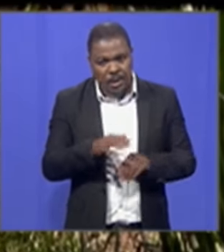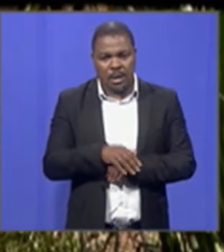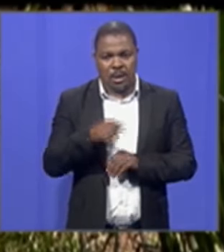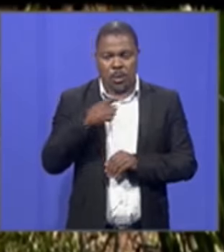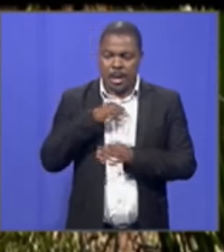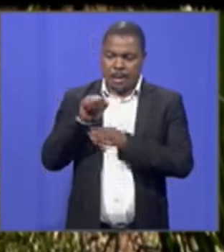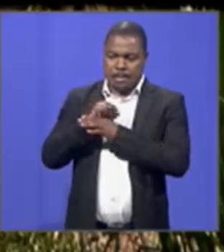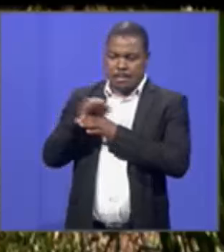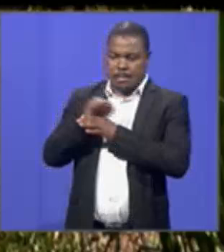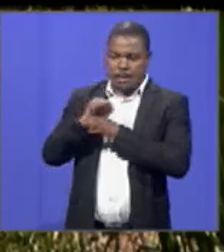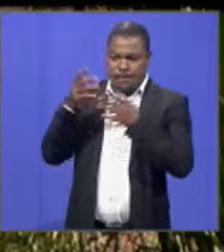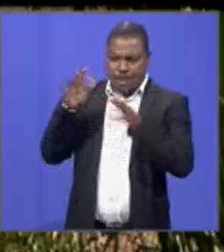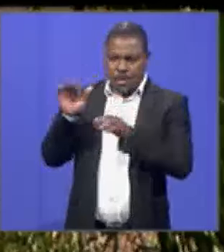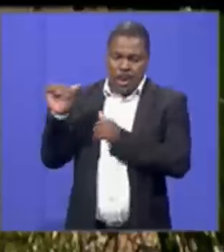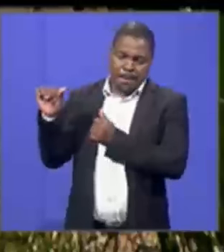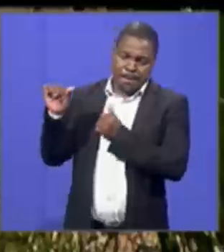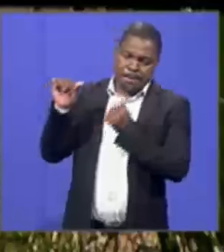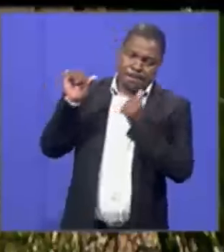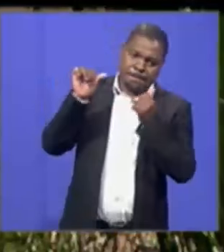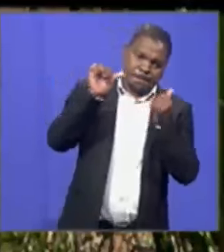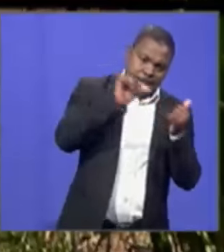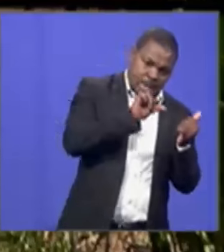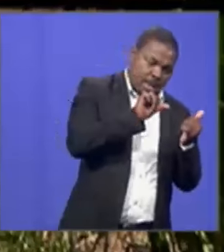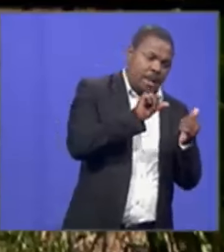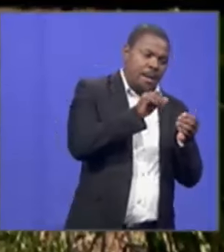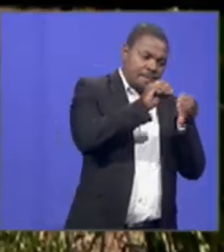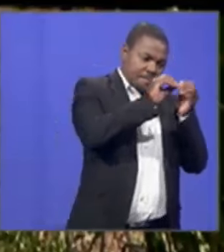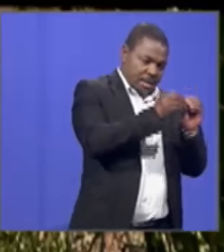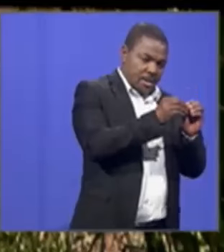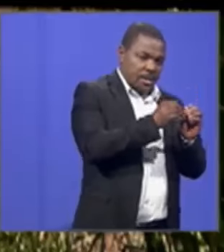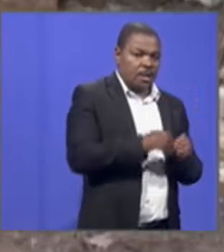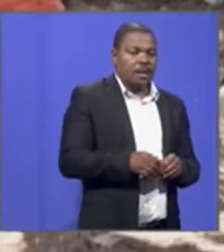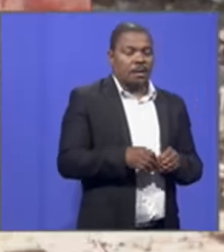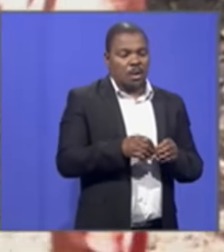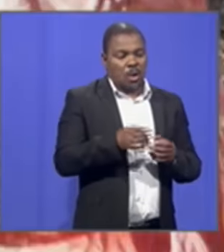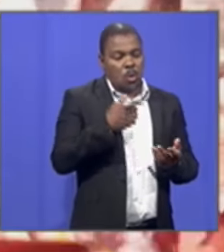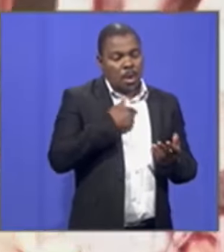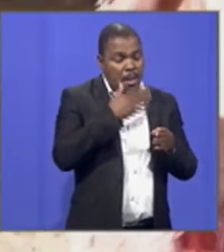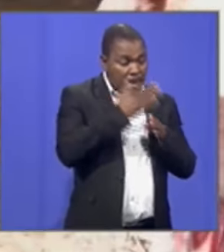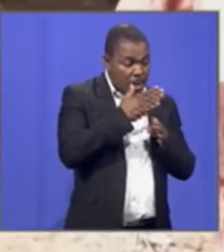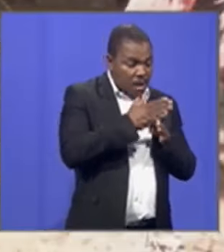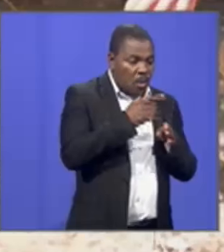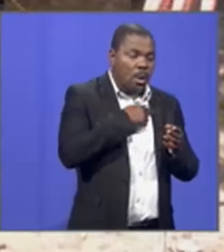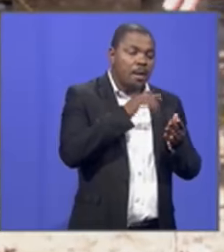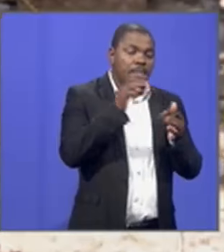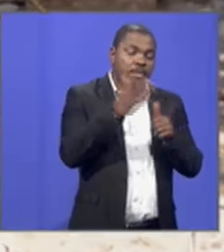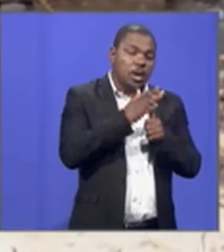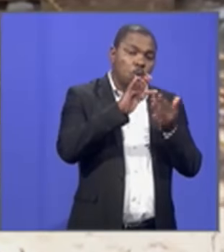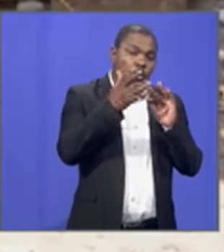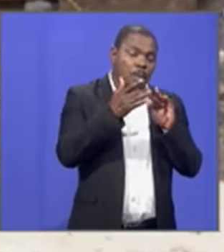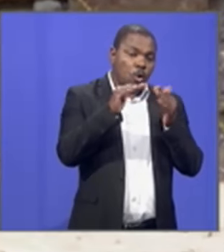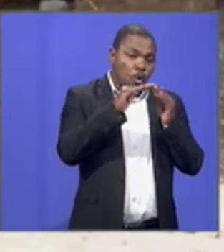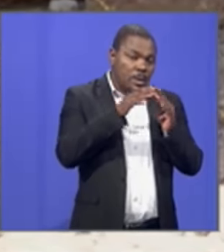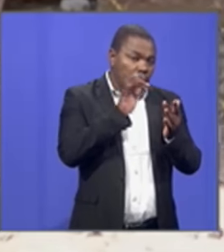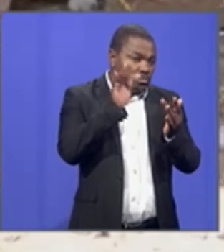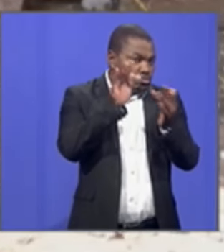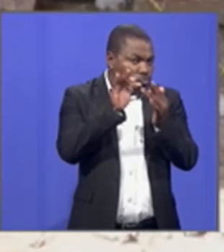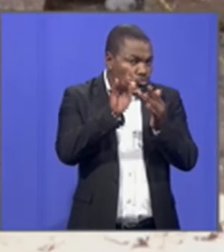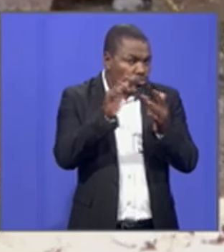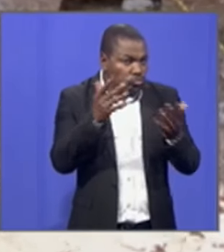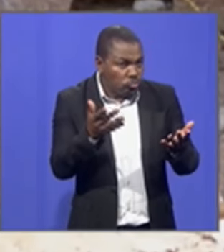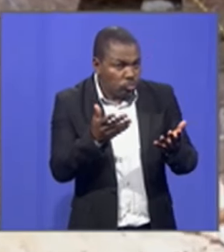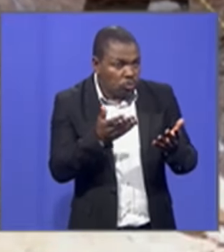ya gore re boele ko morago re tlhoma go e bereka ge re yo e šoma re ile kopana le badudi ra bona ka lenaneo la gore re iša